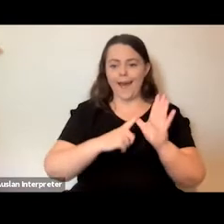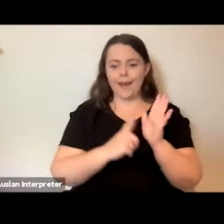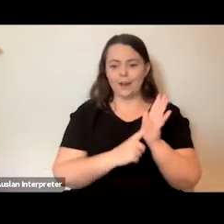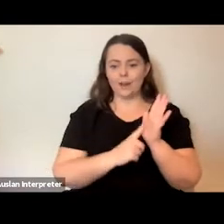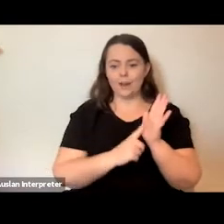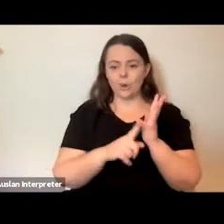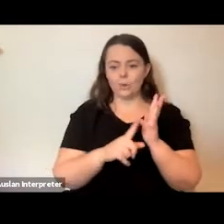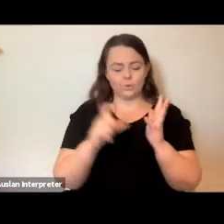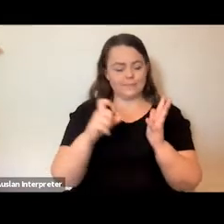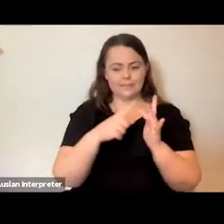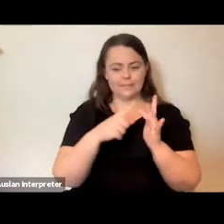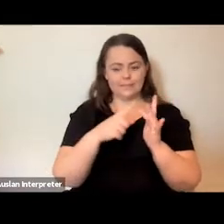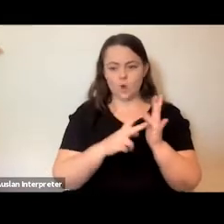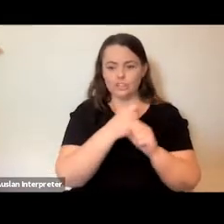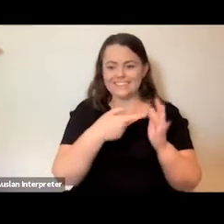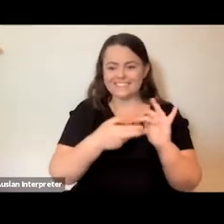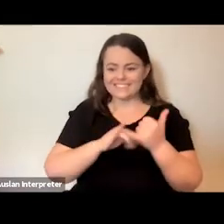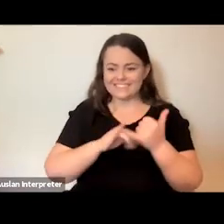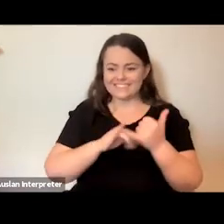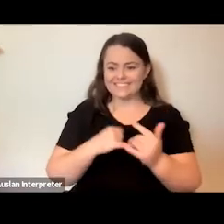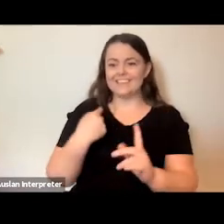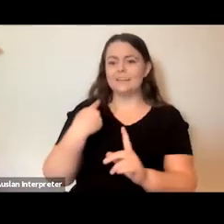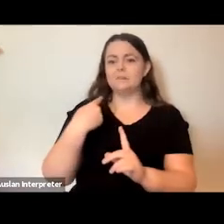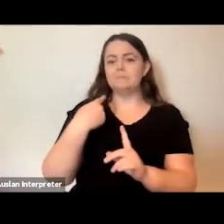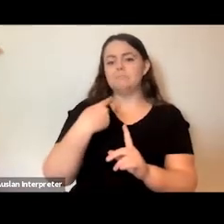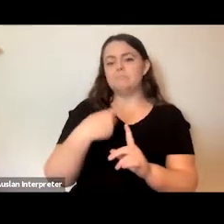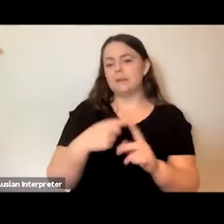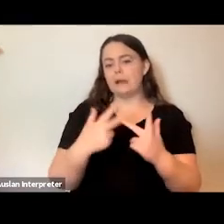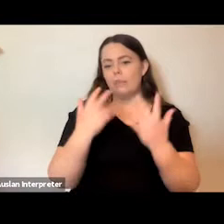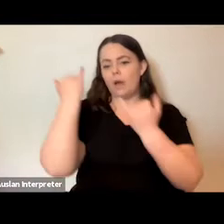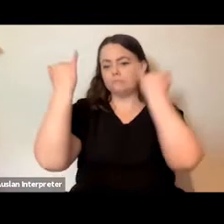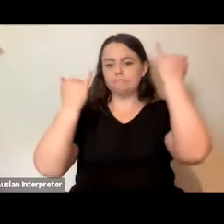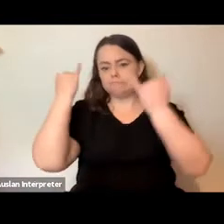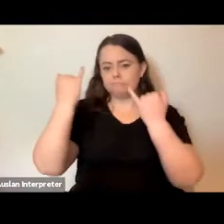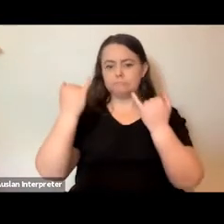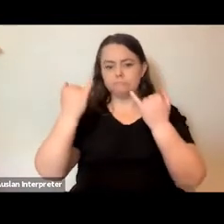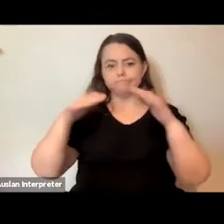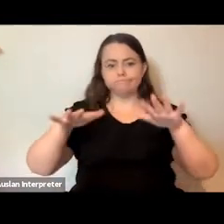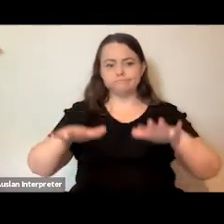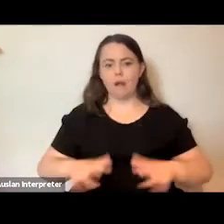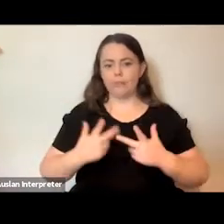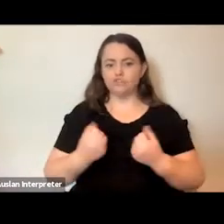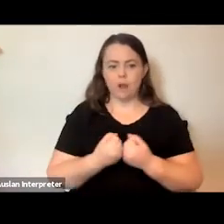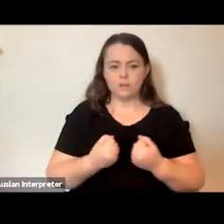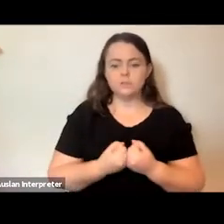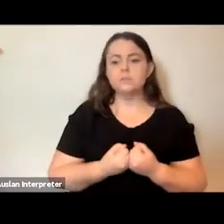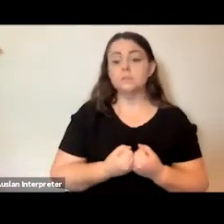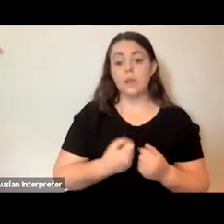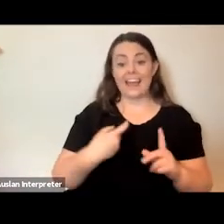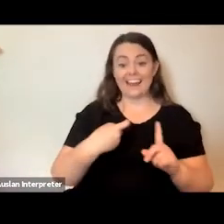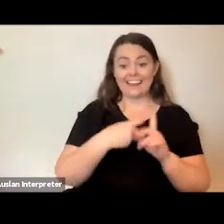ketamine use, although that's kind of a continuation of an upward trend that we've been seeing for a number of years. And there remains a lot